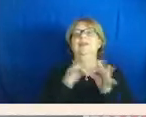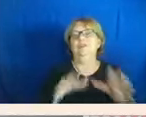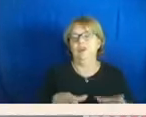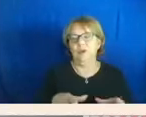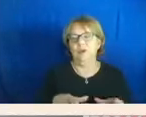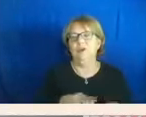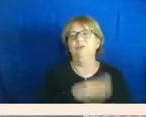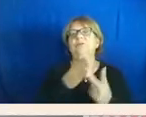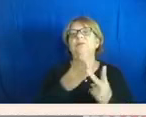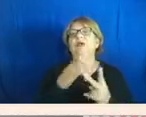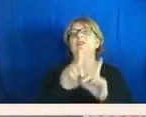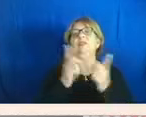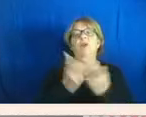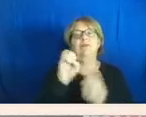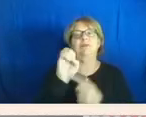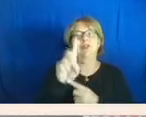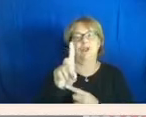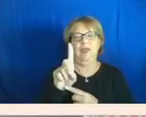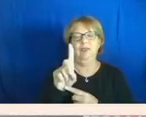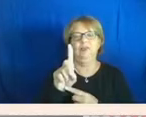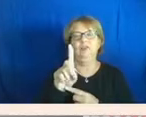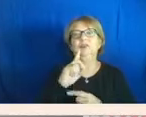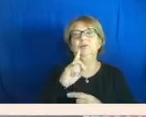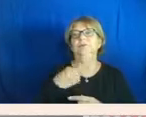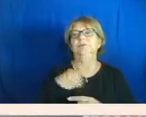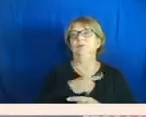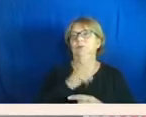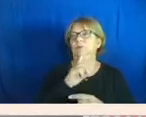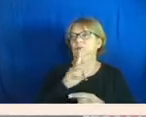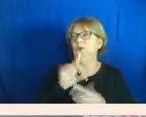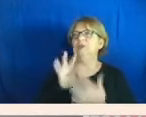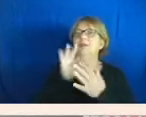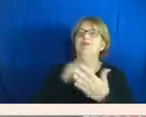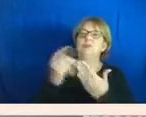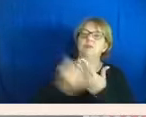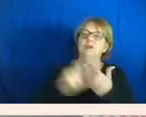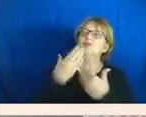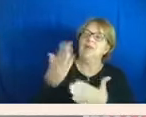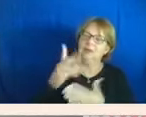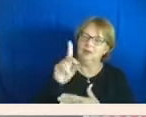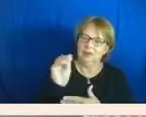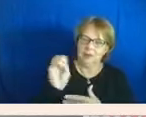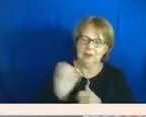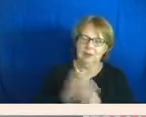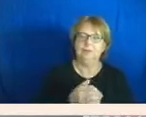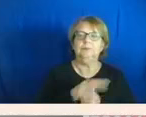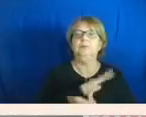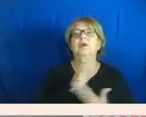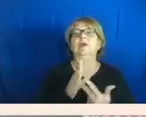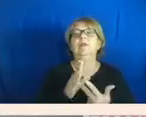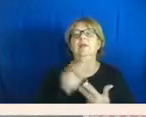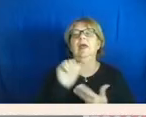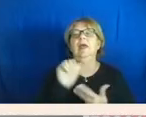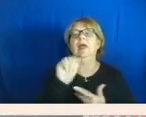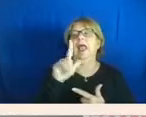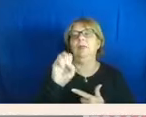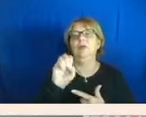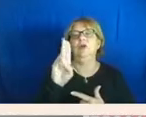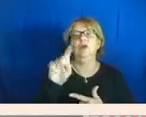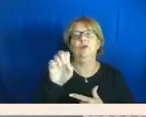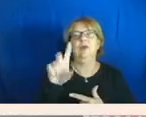Education, of which we are a Bees special project. So thanks always to them. And of course, Able United, Career Source